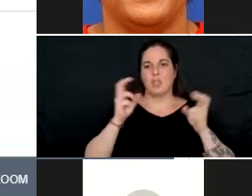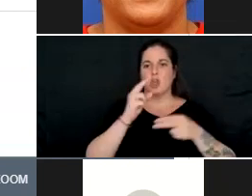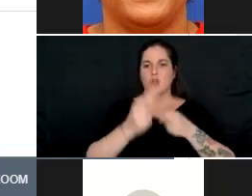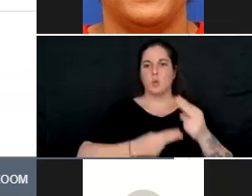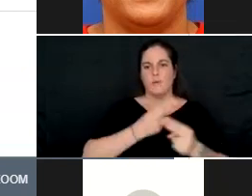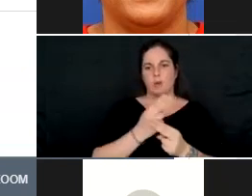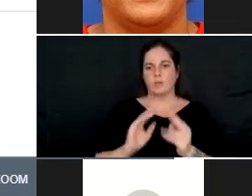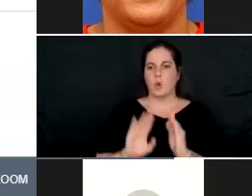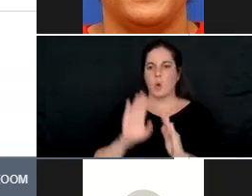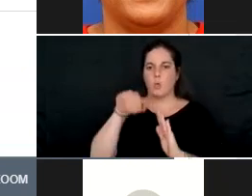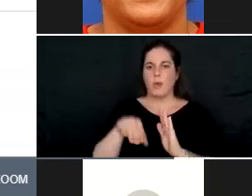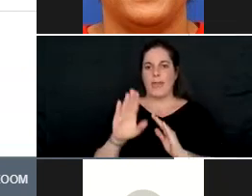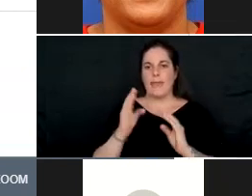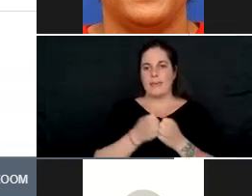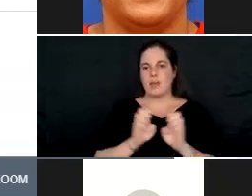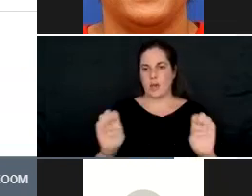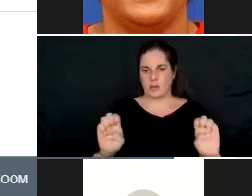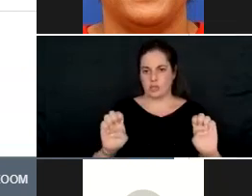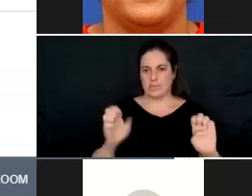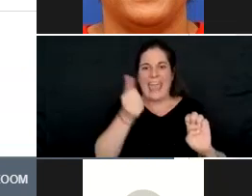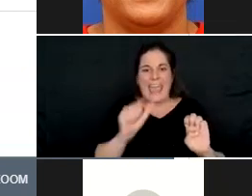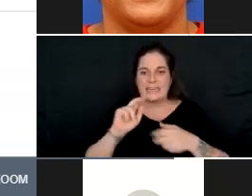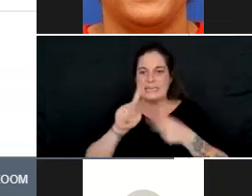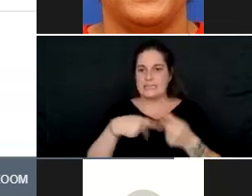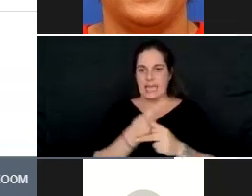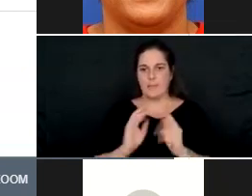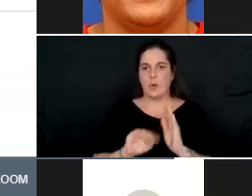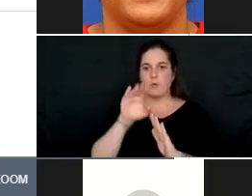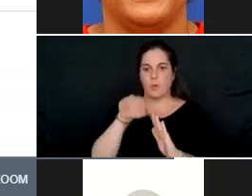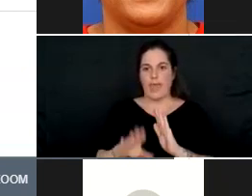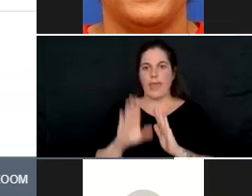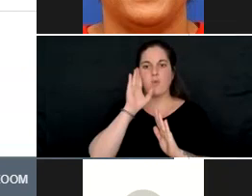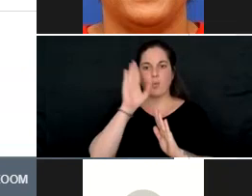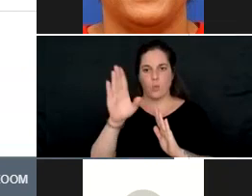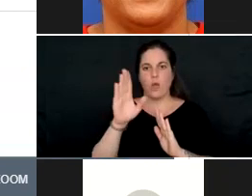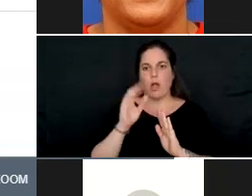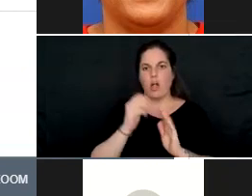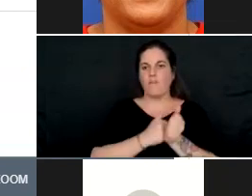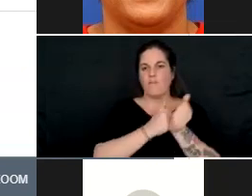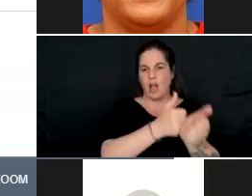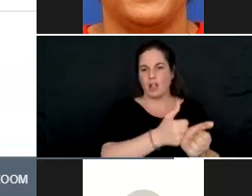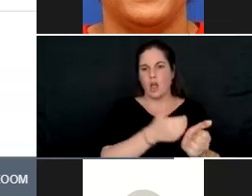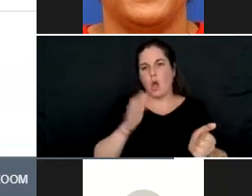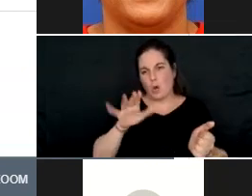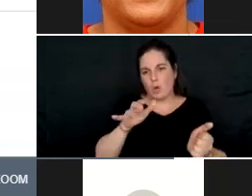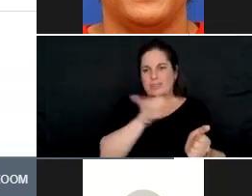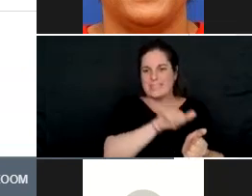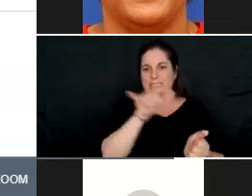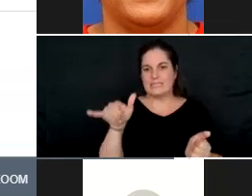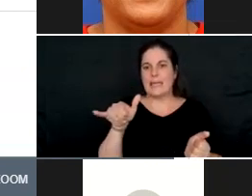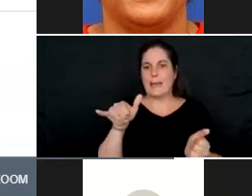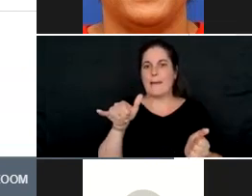because any type of wave will follow a similar format to this one when finding the